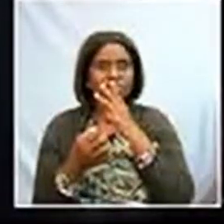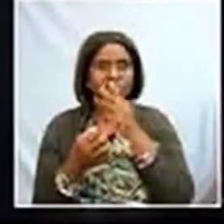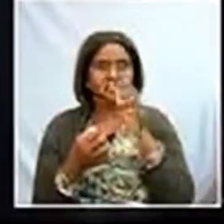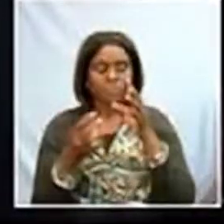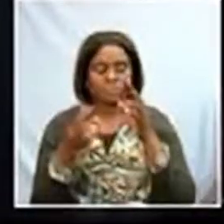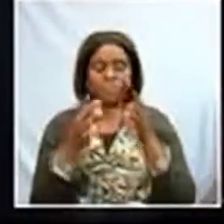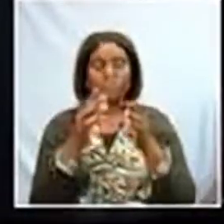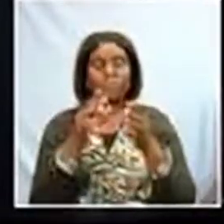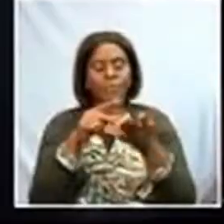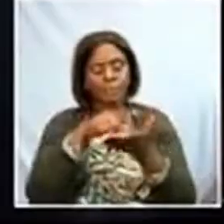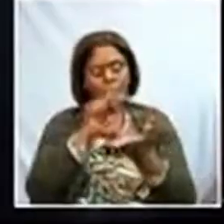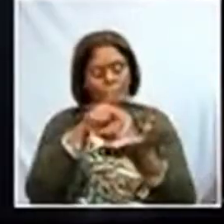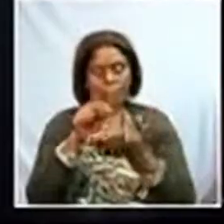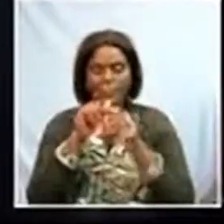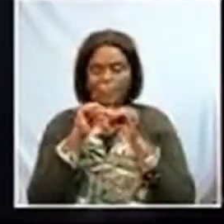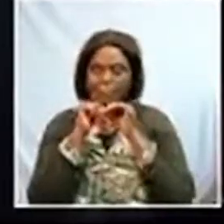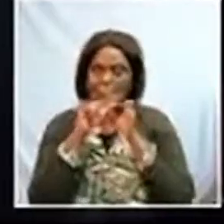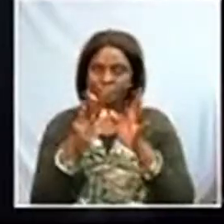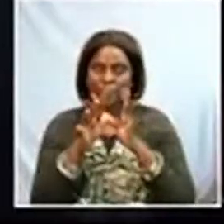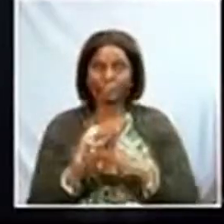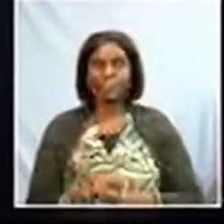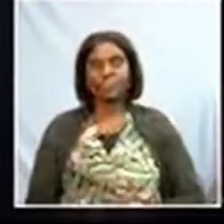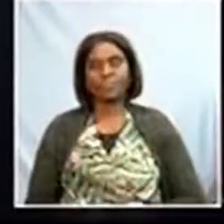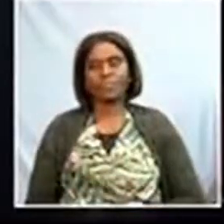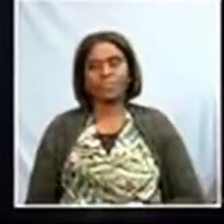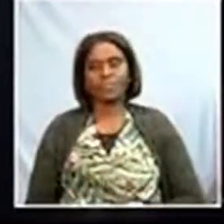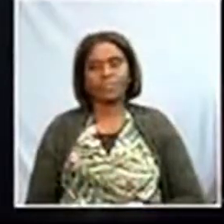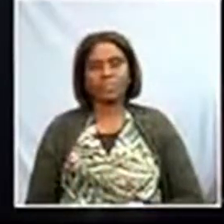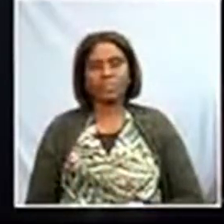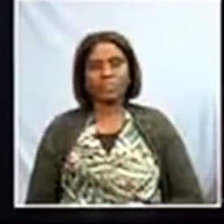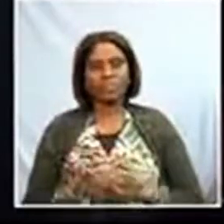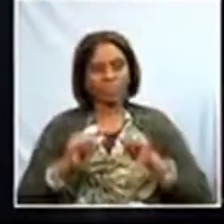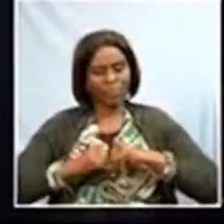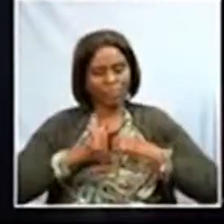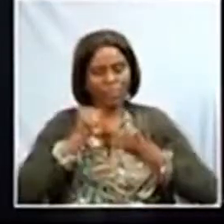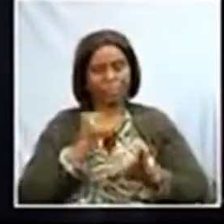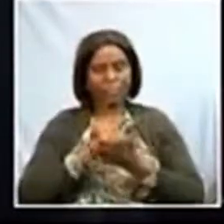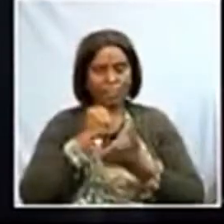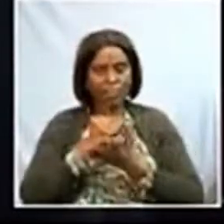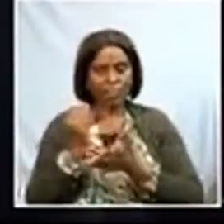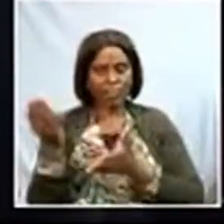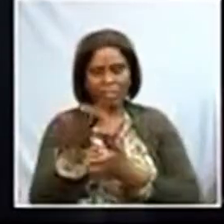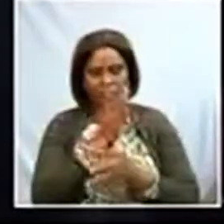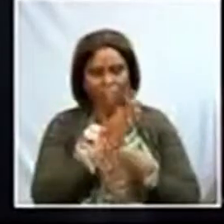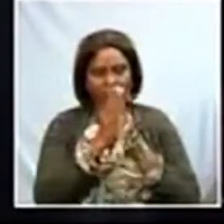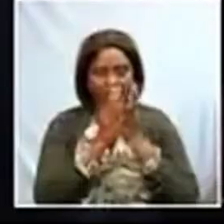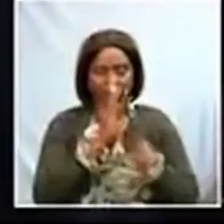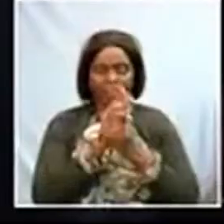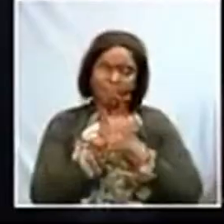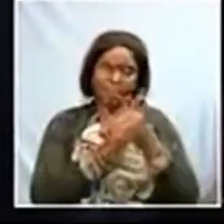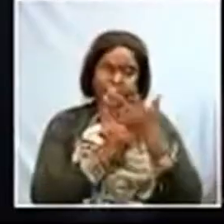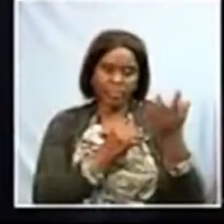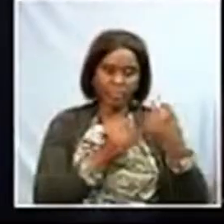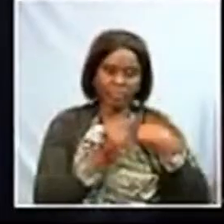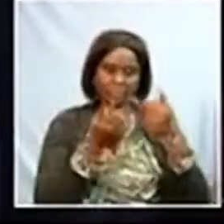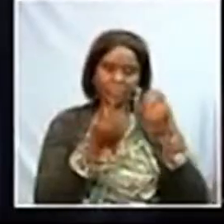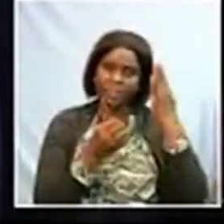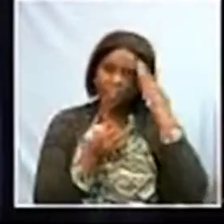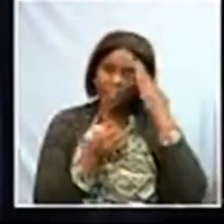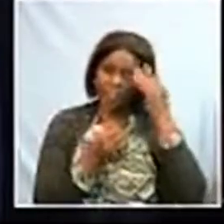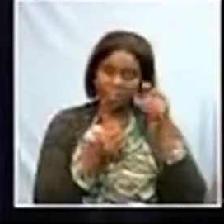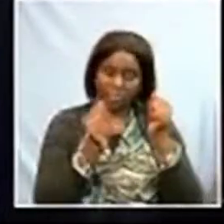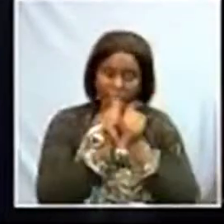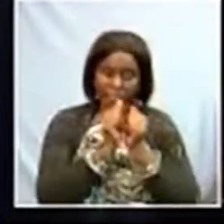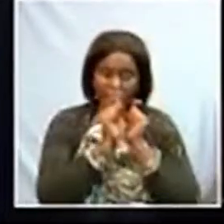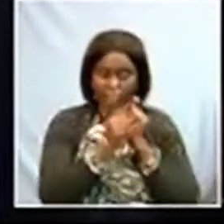gets paid nothing. Really, are we helping our contractors? And then the other thing I want to find out also with